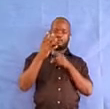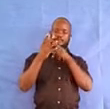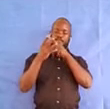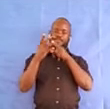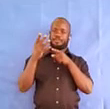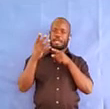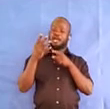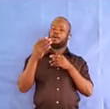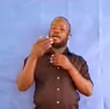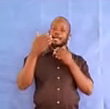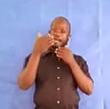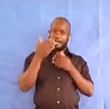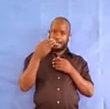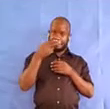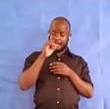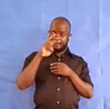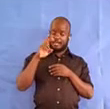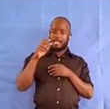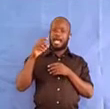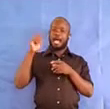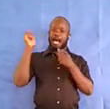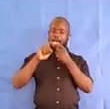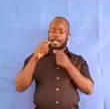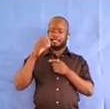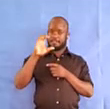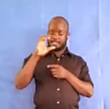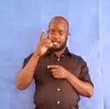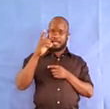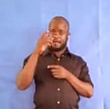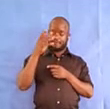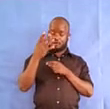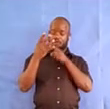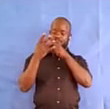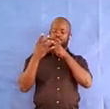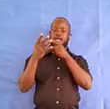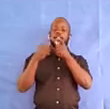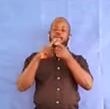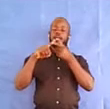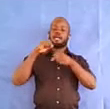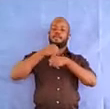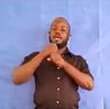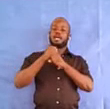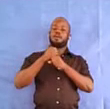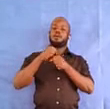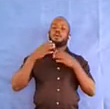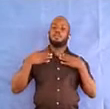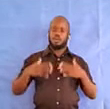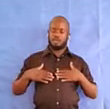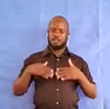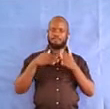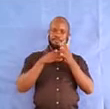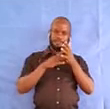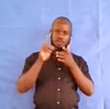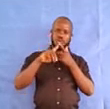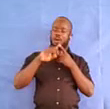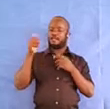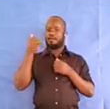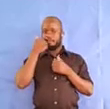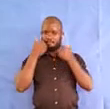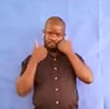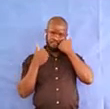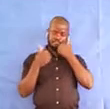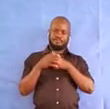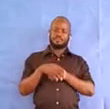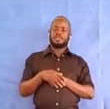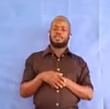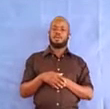cells are called CD4 cells. HIV harms the body by attacking the CD4 cells and making the body more prone to